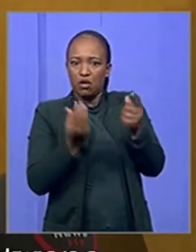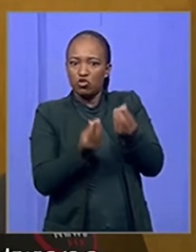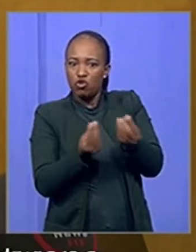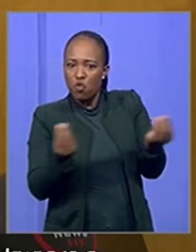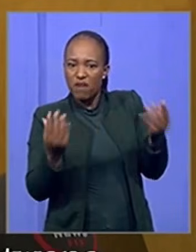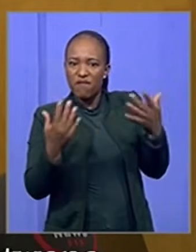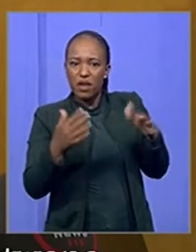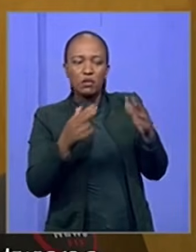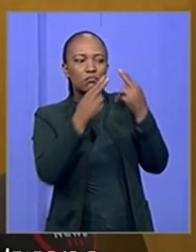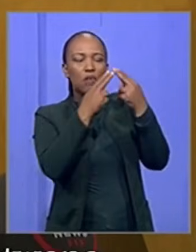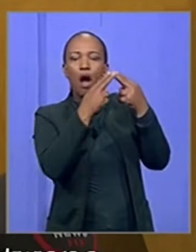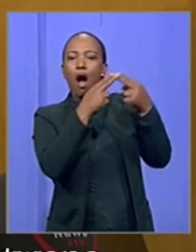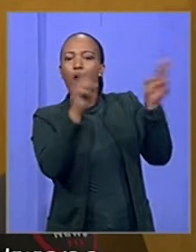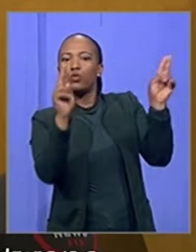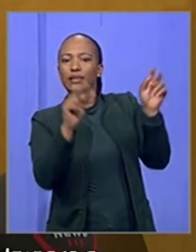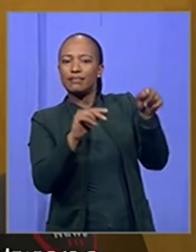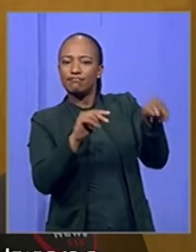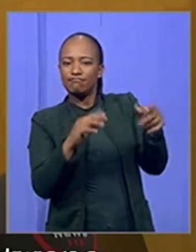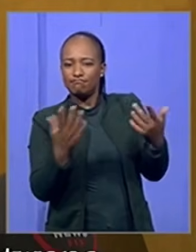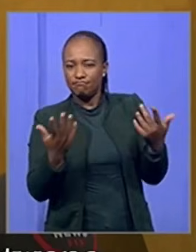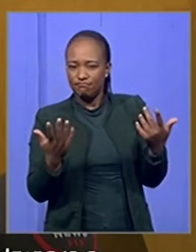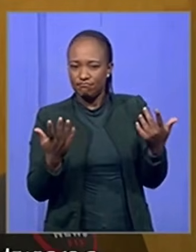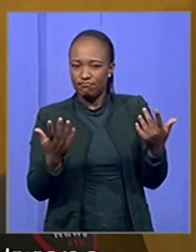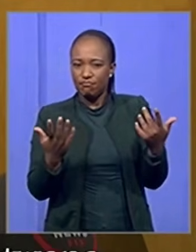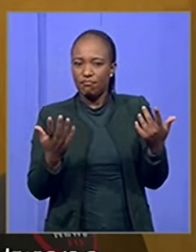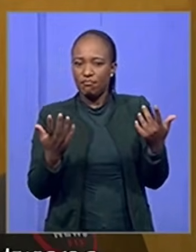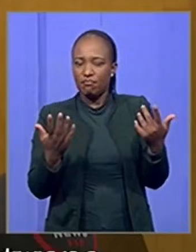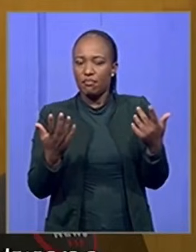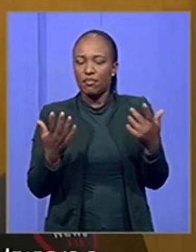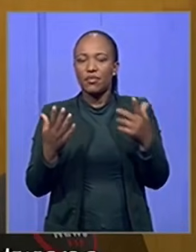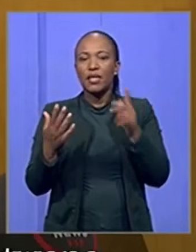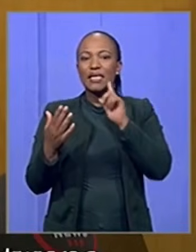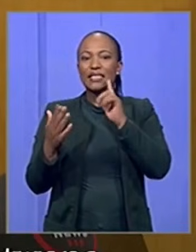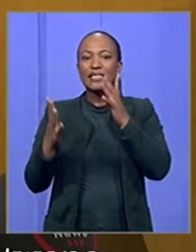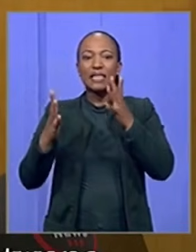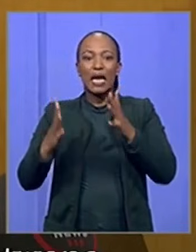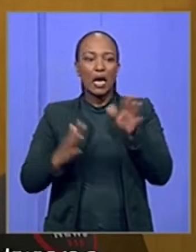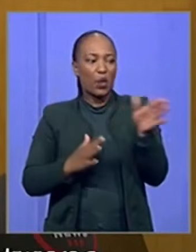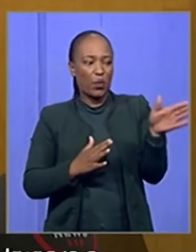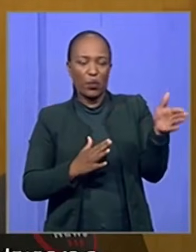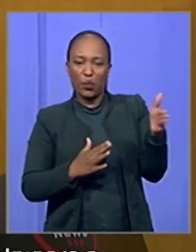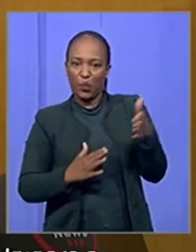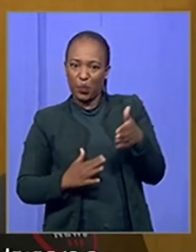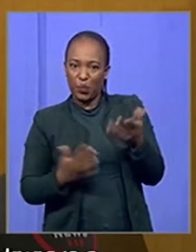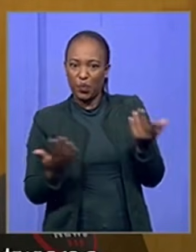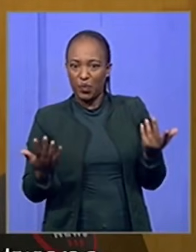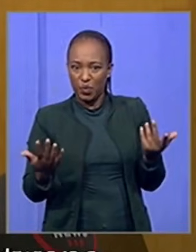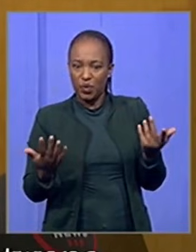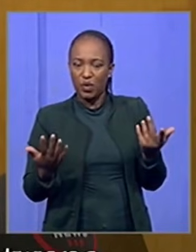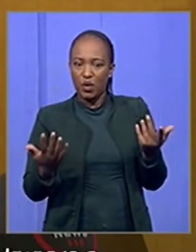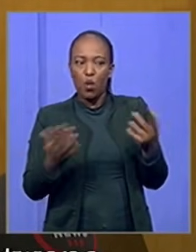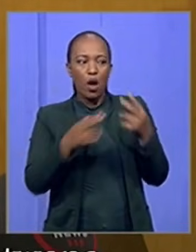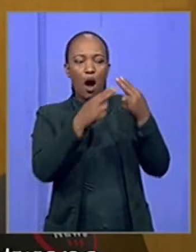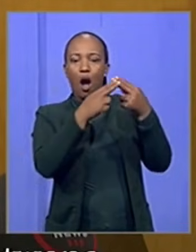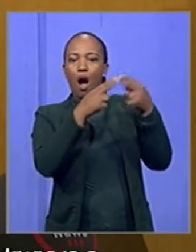away. And what we know is that obviously there were no educators as well. On